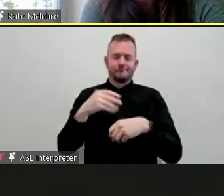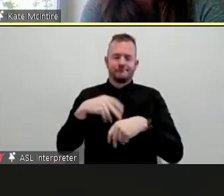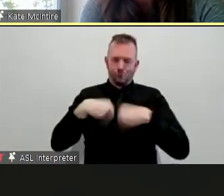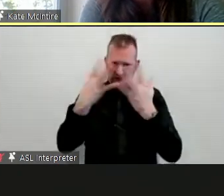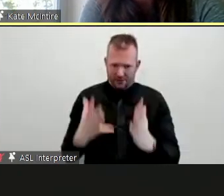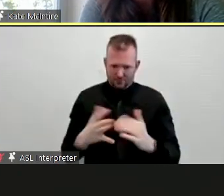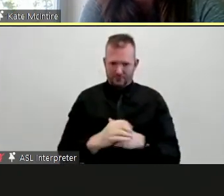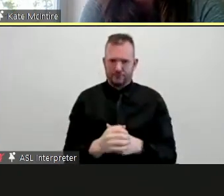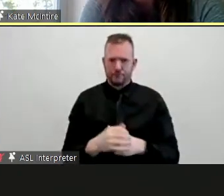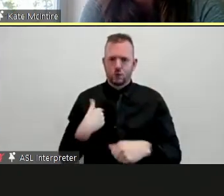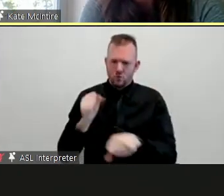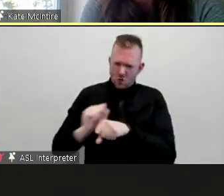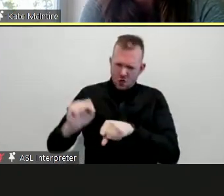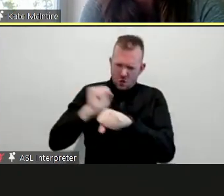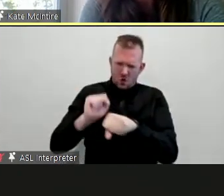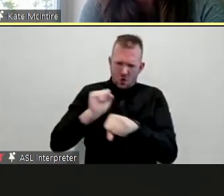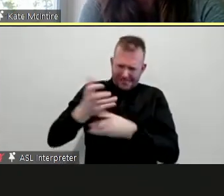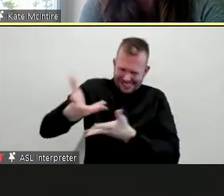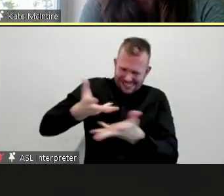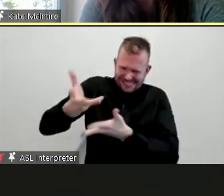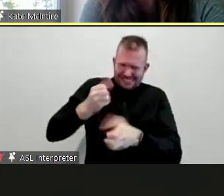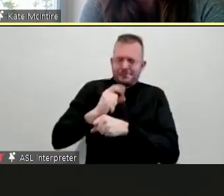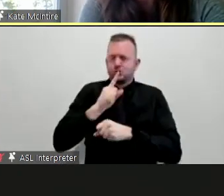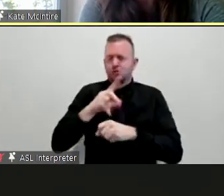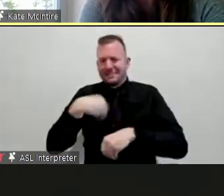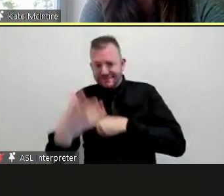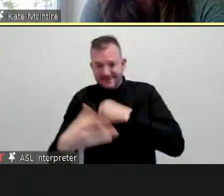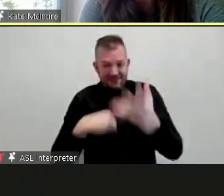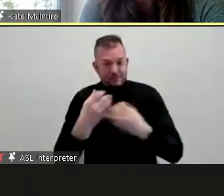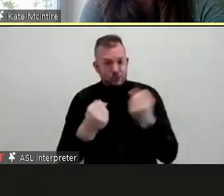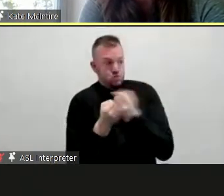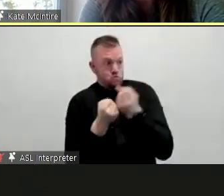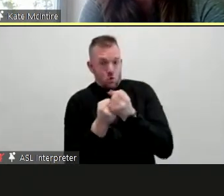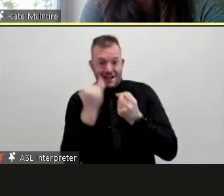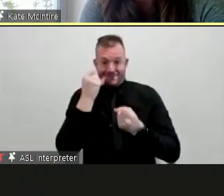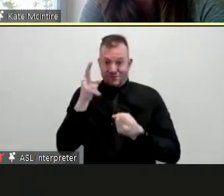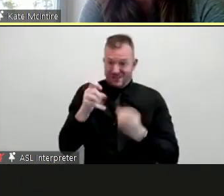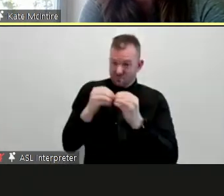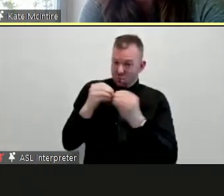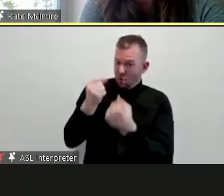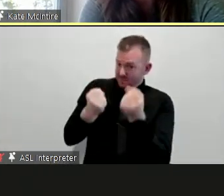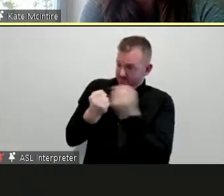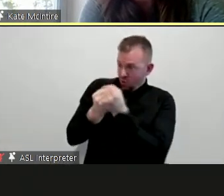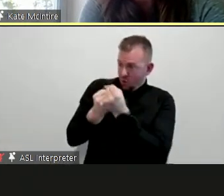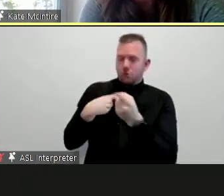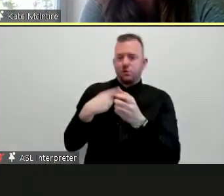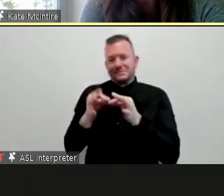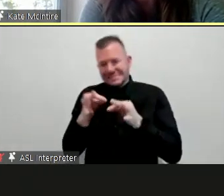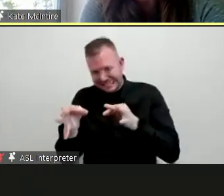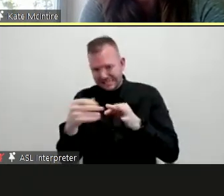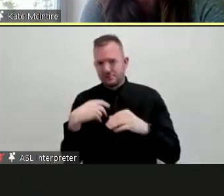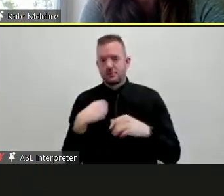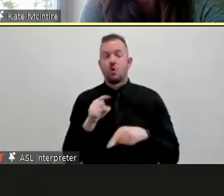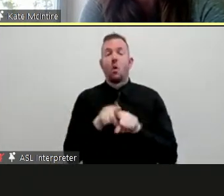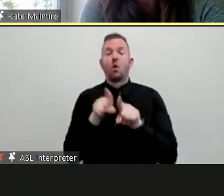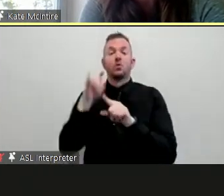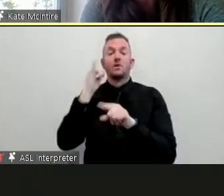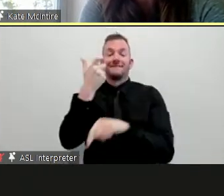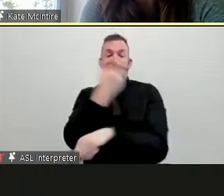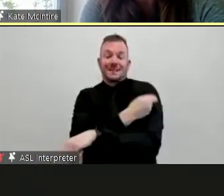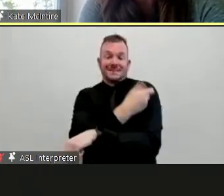that are caused by these delays. We really appreciate that vaccine providers have also been working amongst themselves,